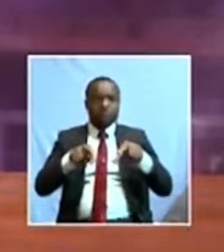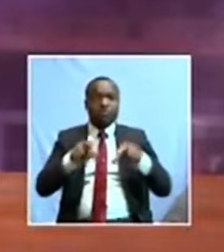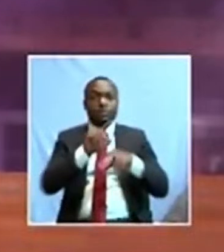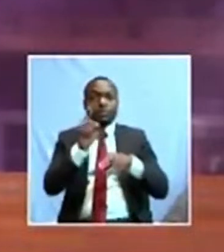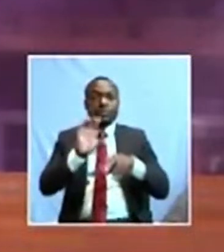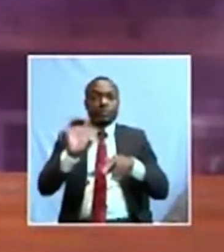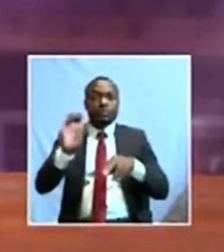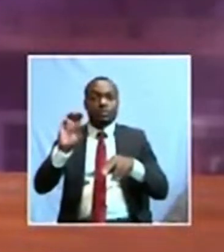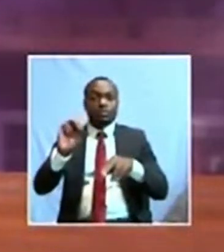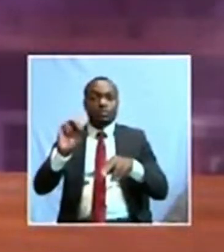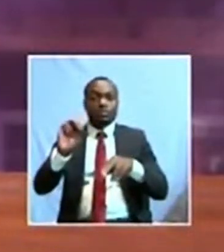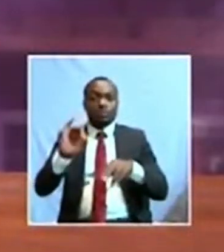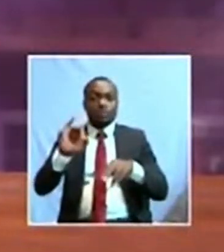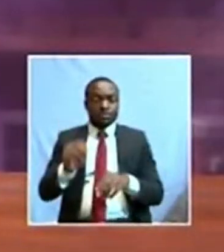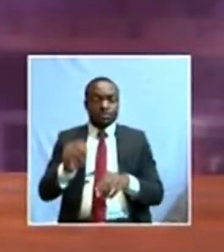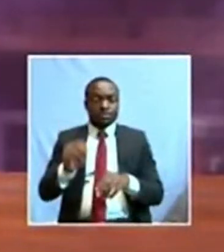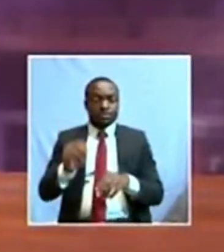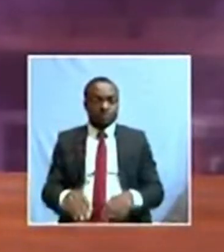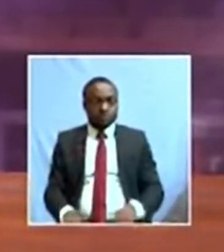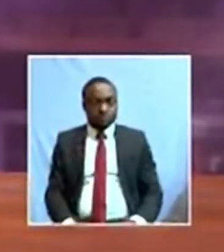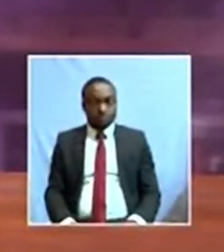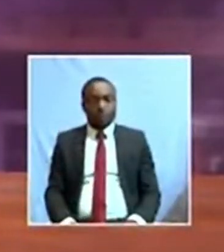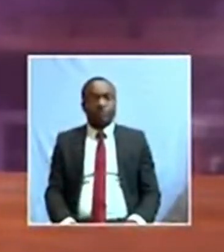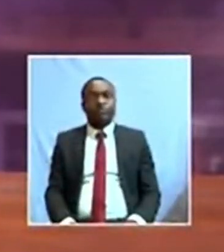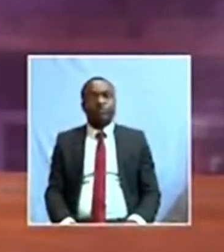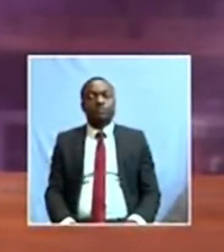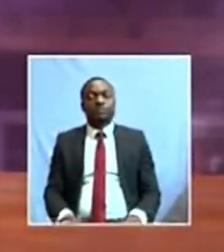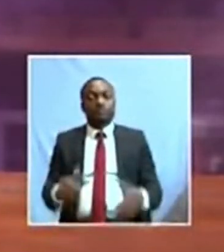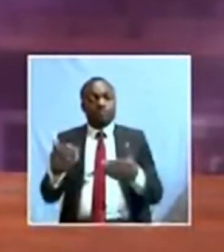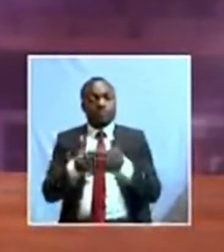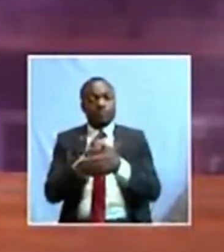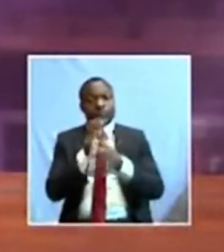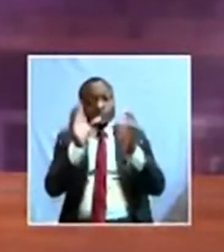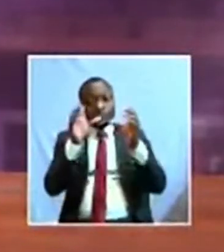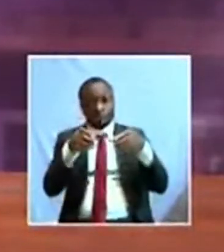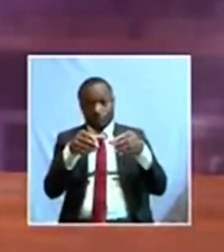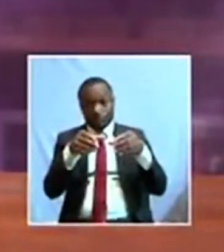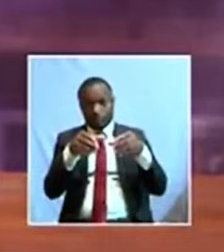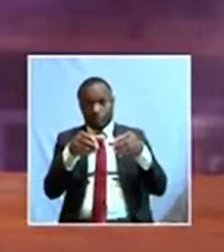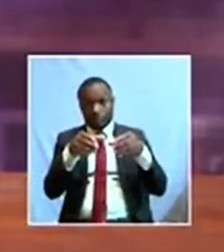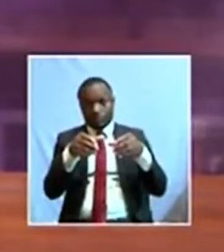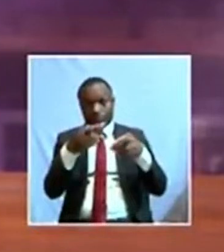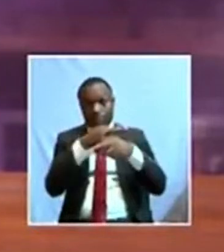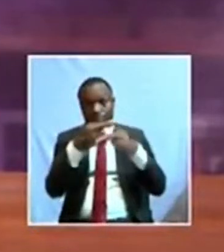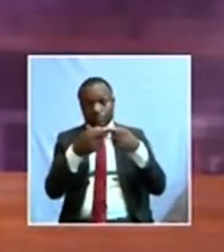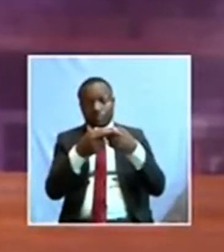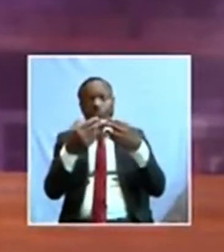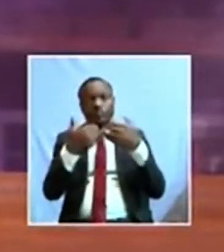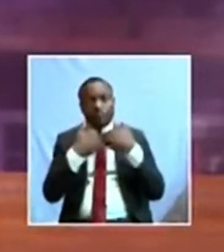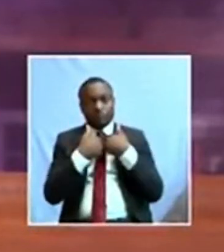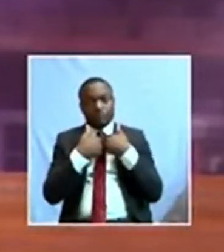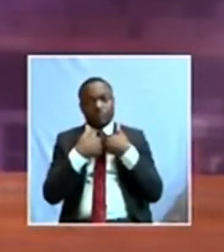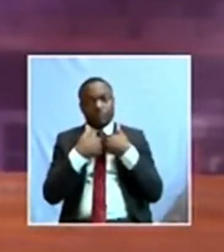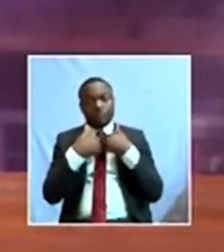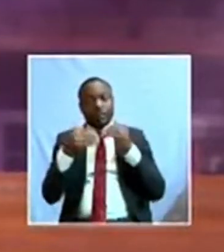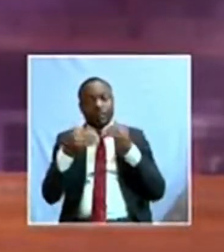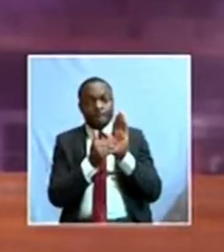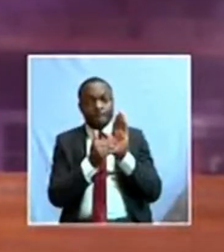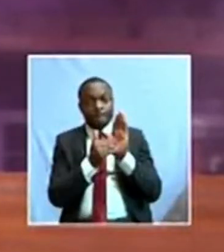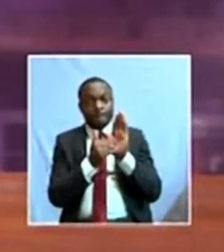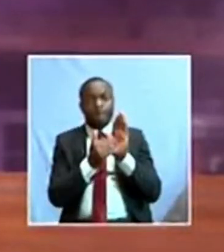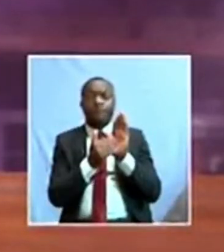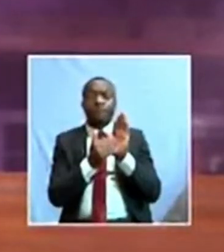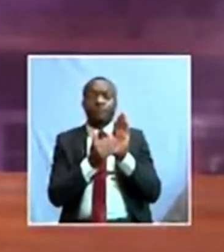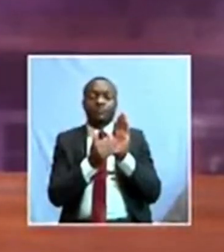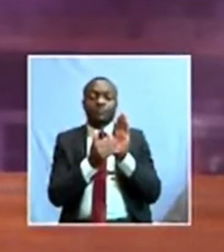ZCCM Investment Holding, and at a new committees room we have the following: Nyanga